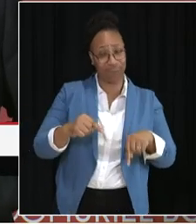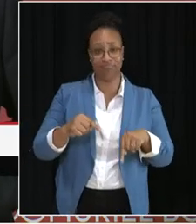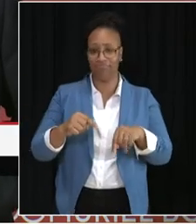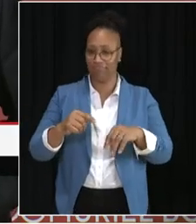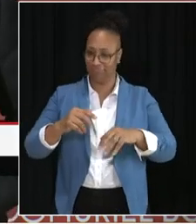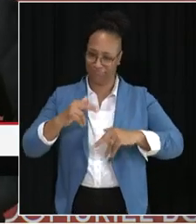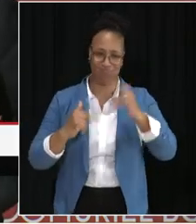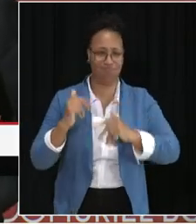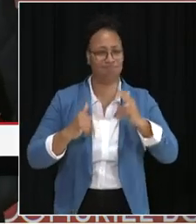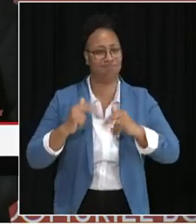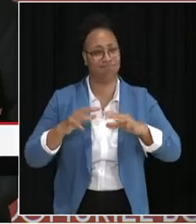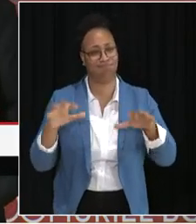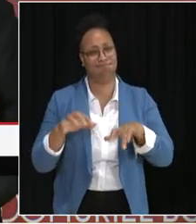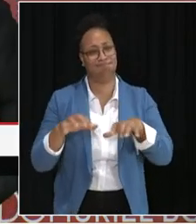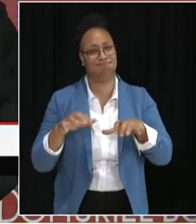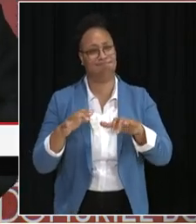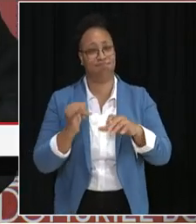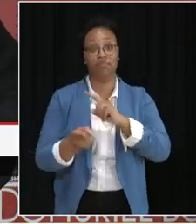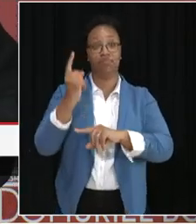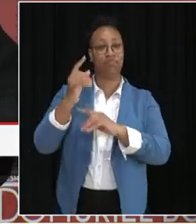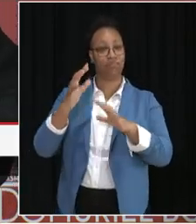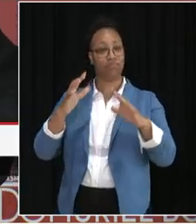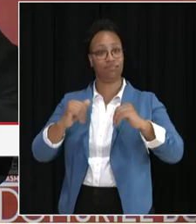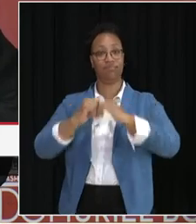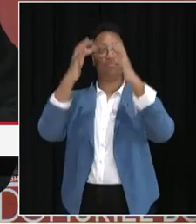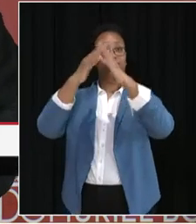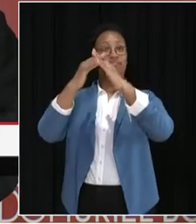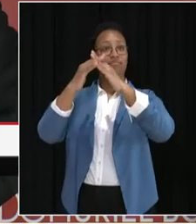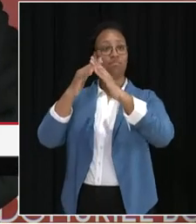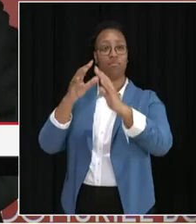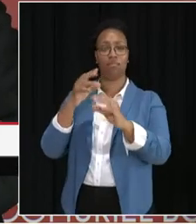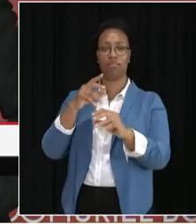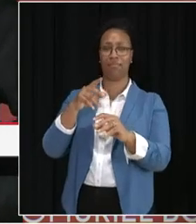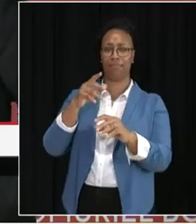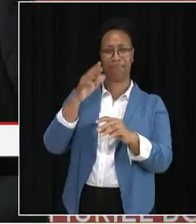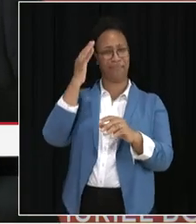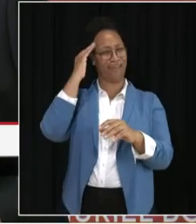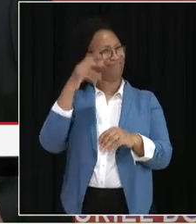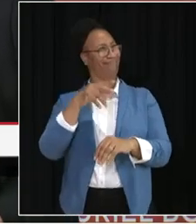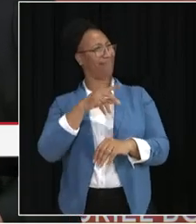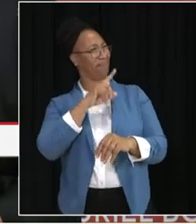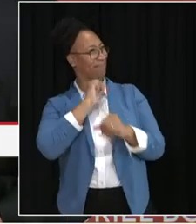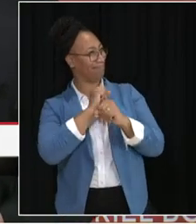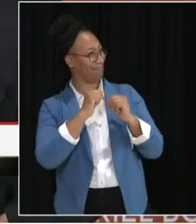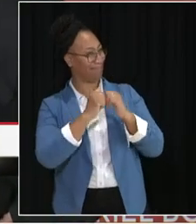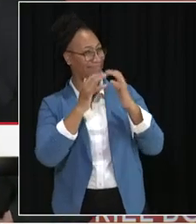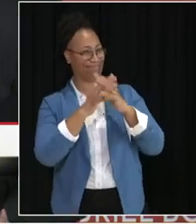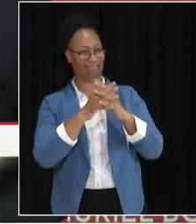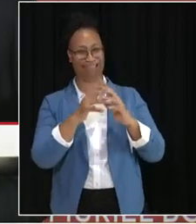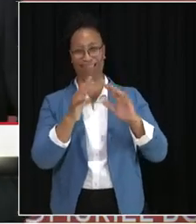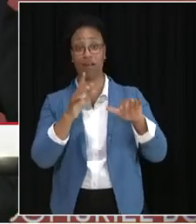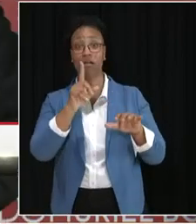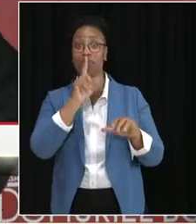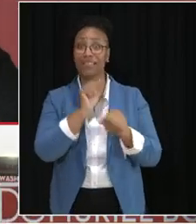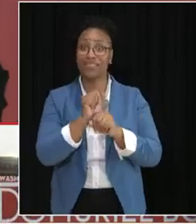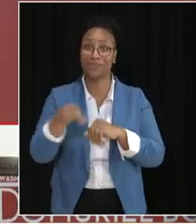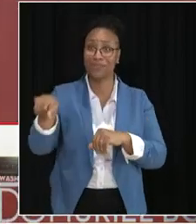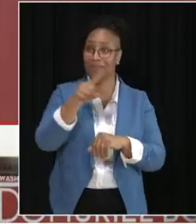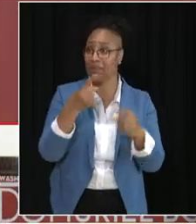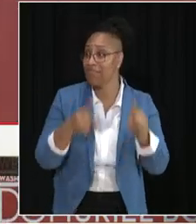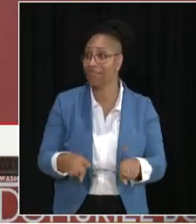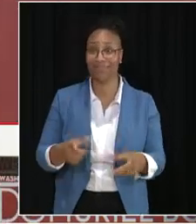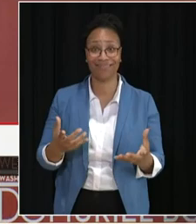building, right? I think they looked at us and thought, that's never going to happen. So I do really want to thank the entire